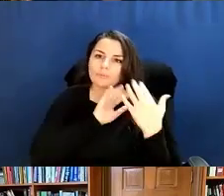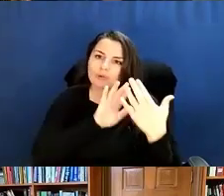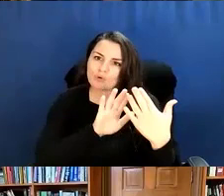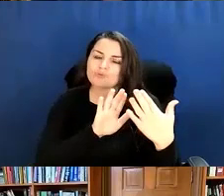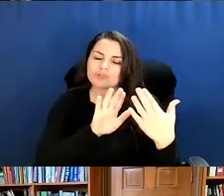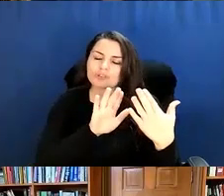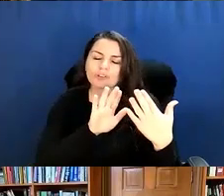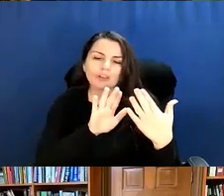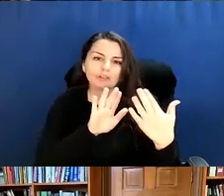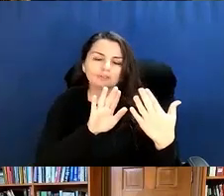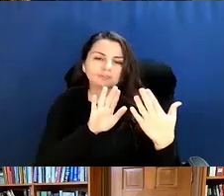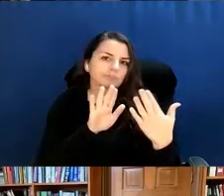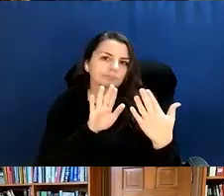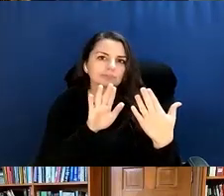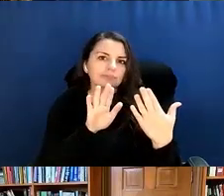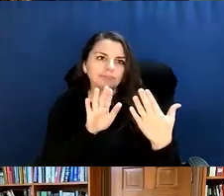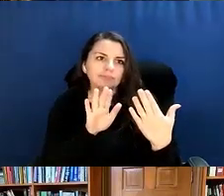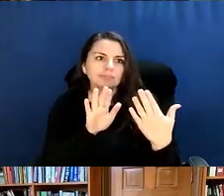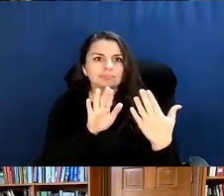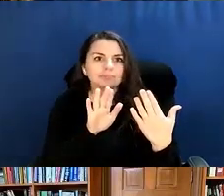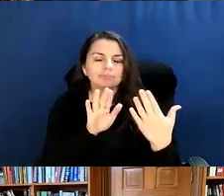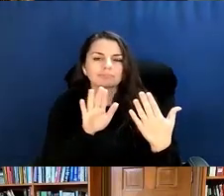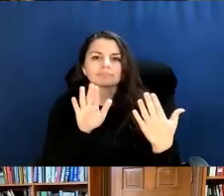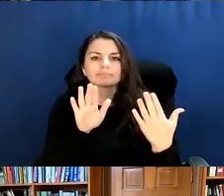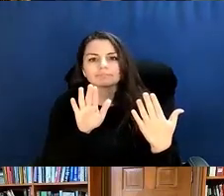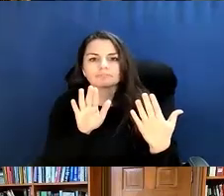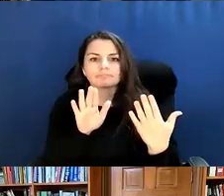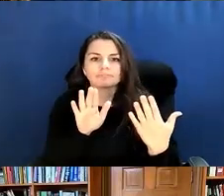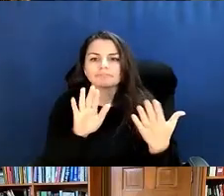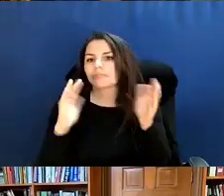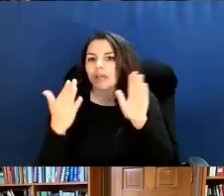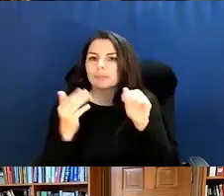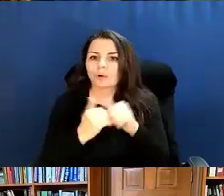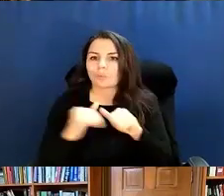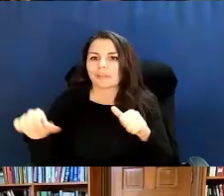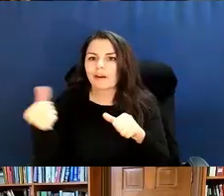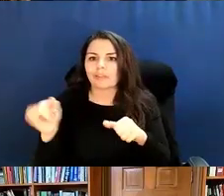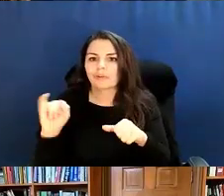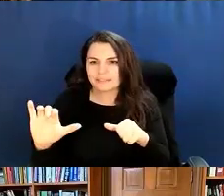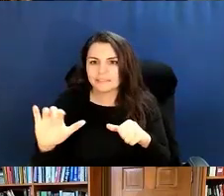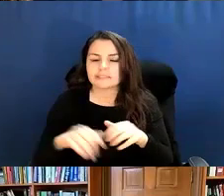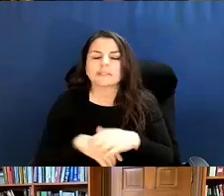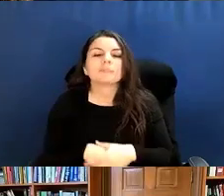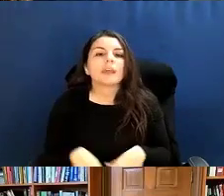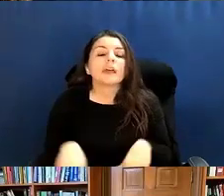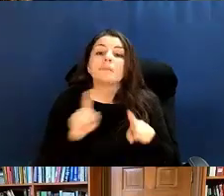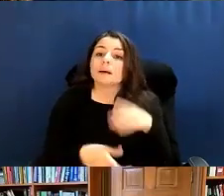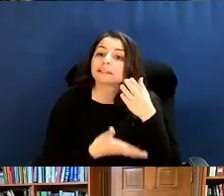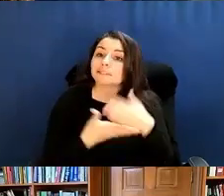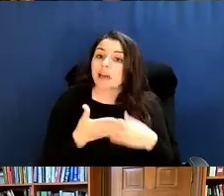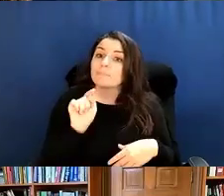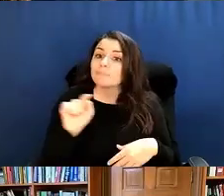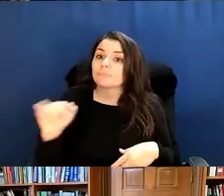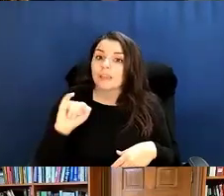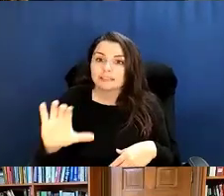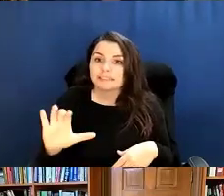trainee leaves early, the funds are forfeited. Is there any uniform guidance on how leftover funds can be